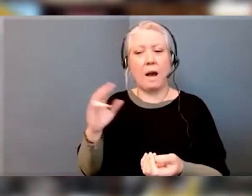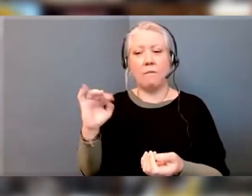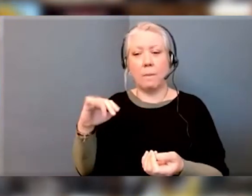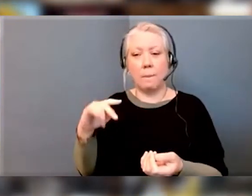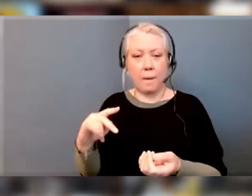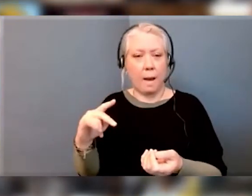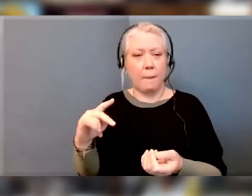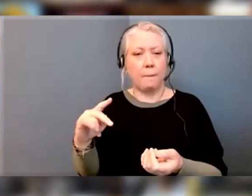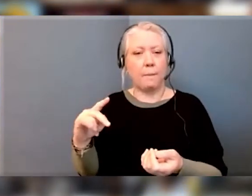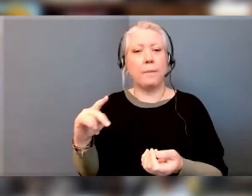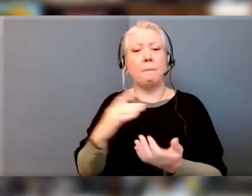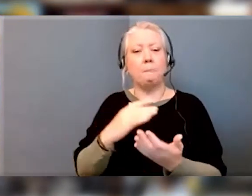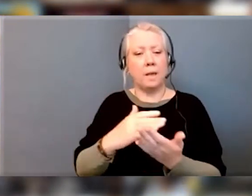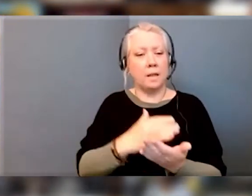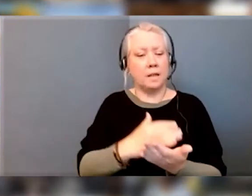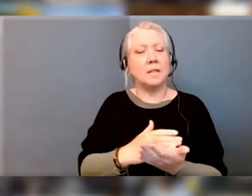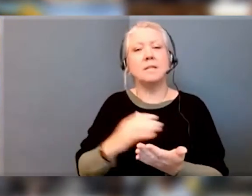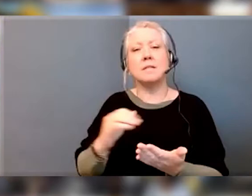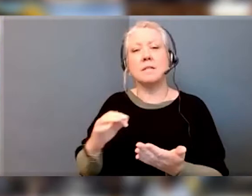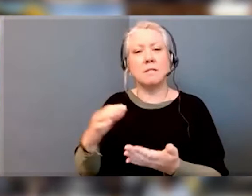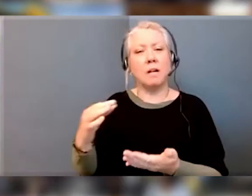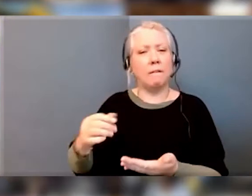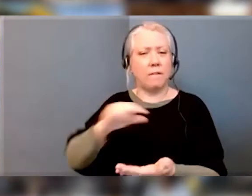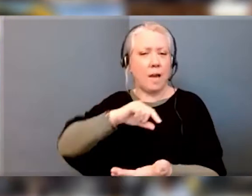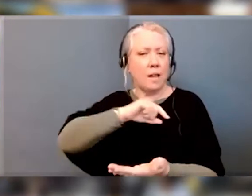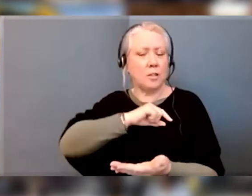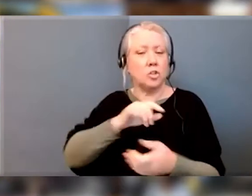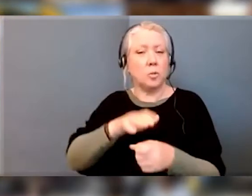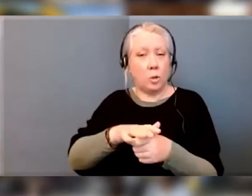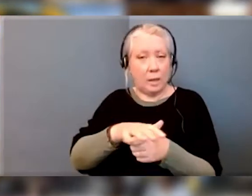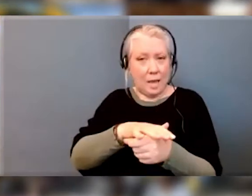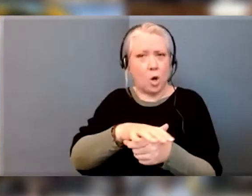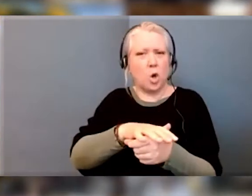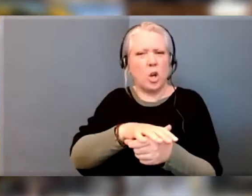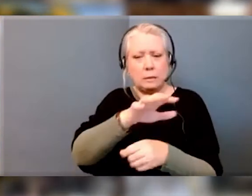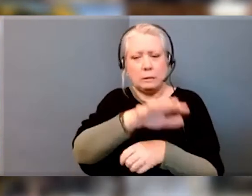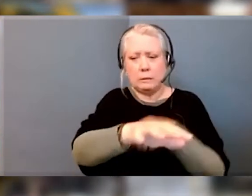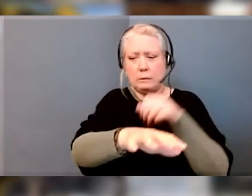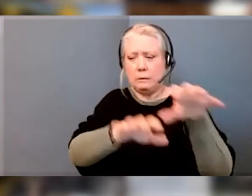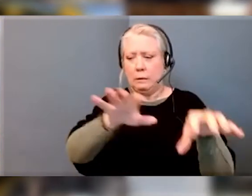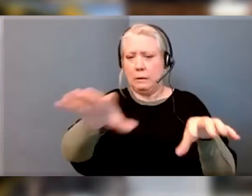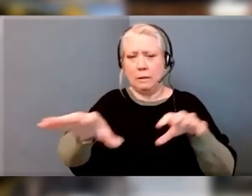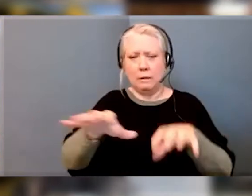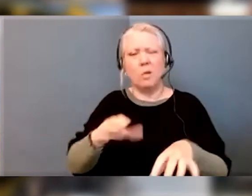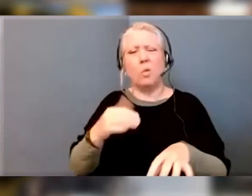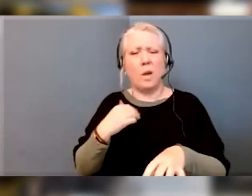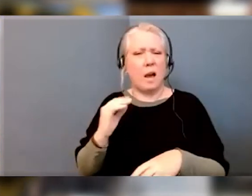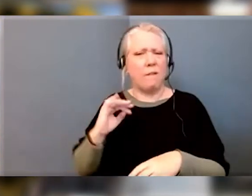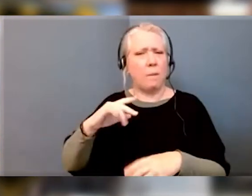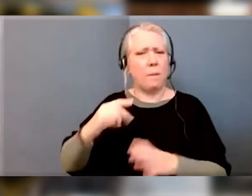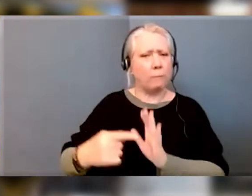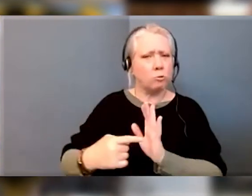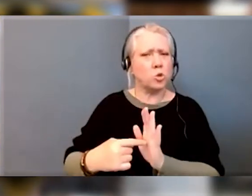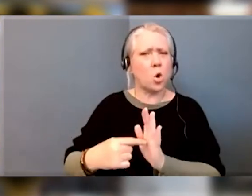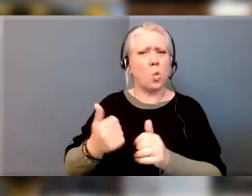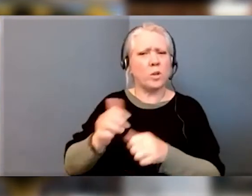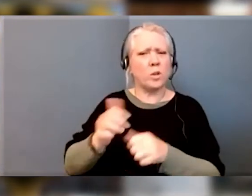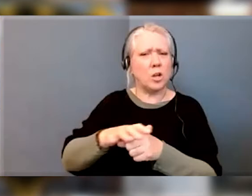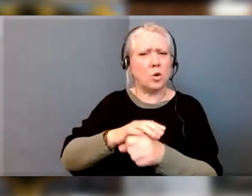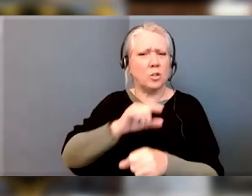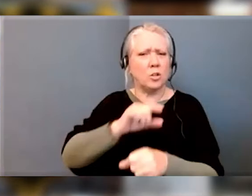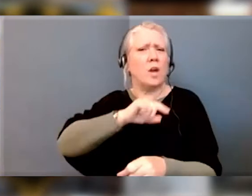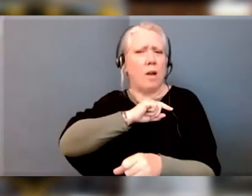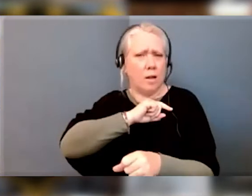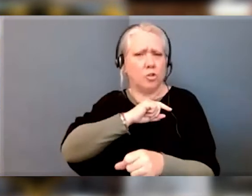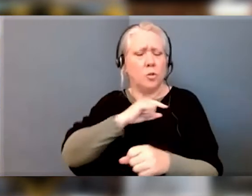a list of eligible areas on our website, and I believe the map will pop up a little bit later in the slideshow. The key difference